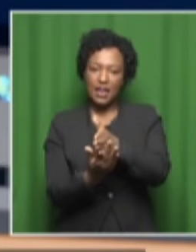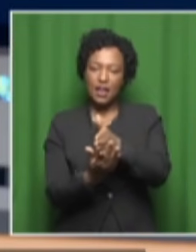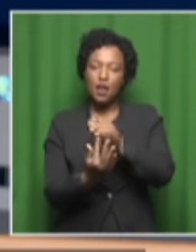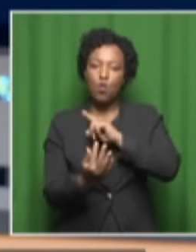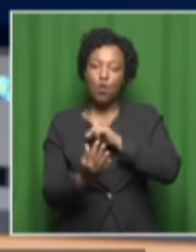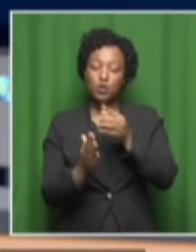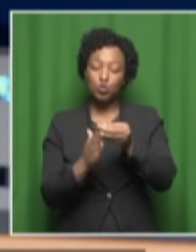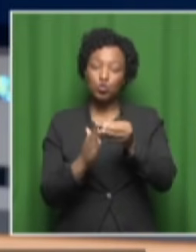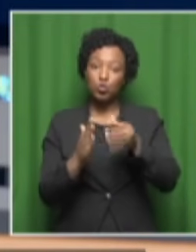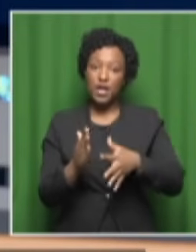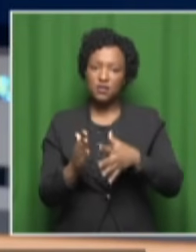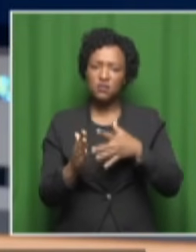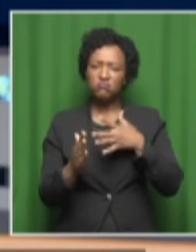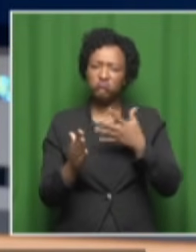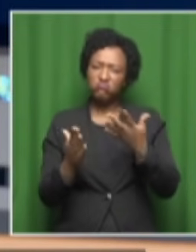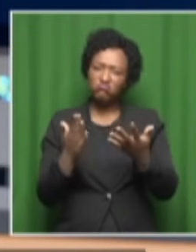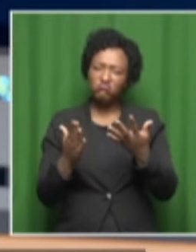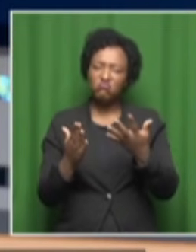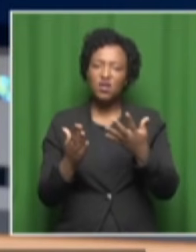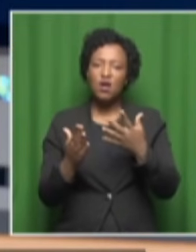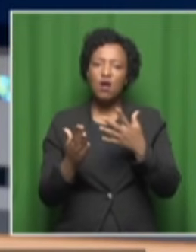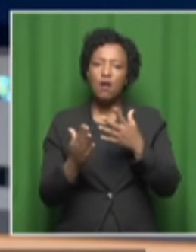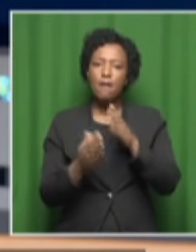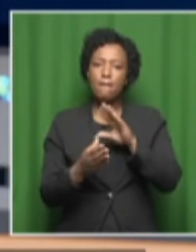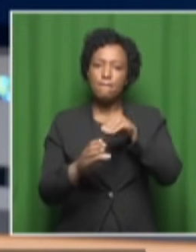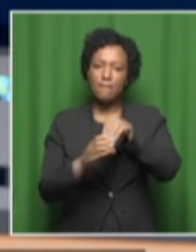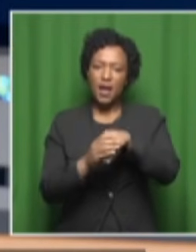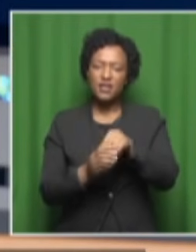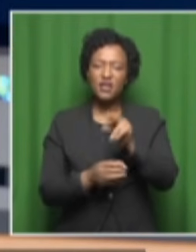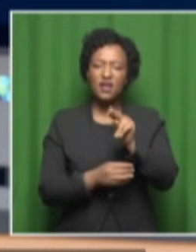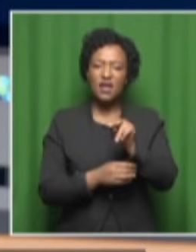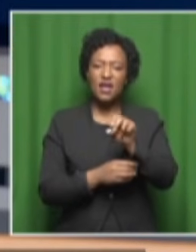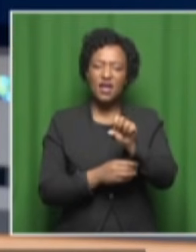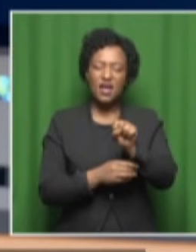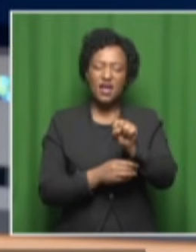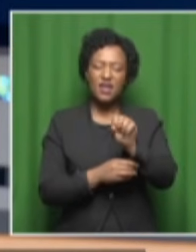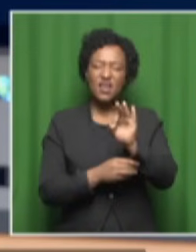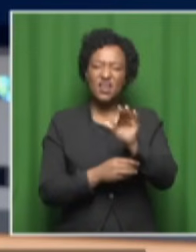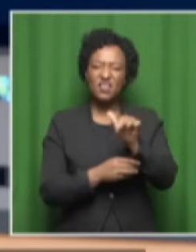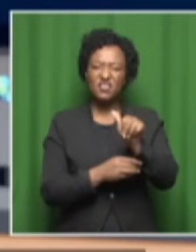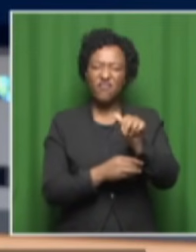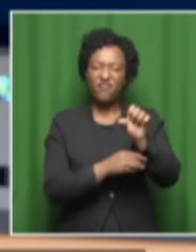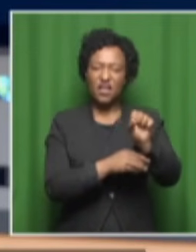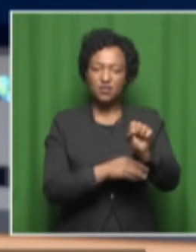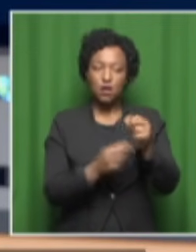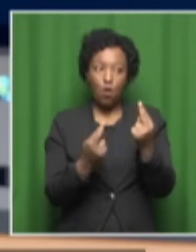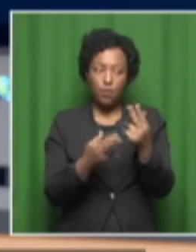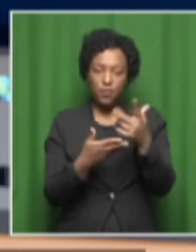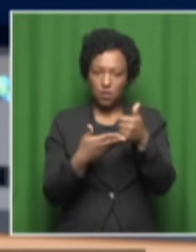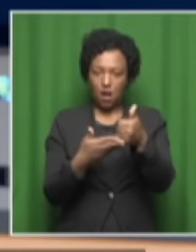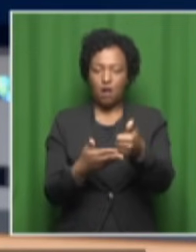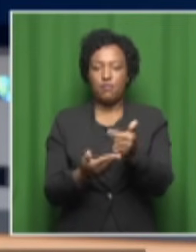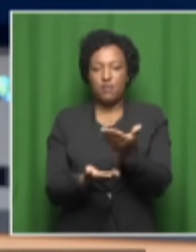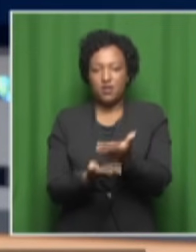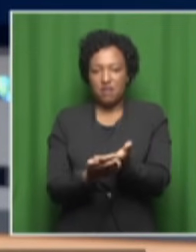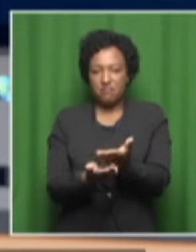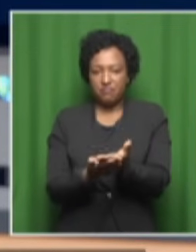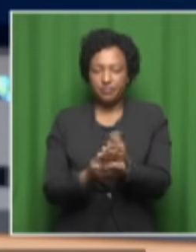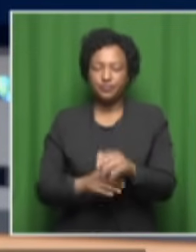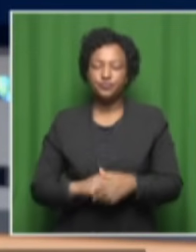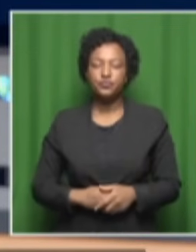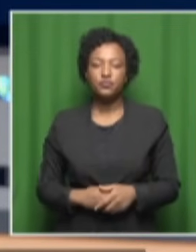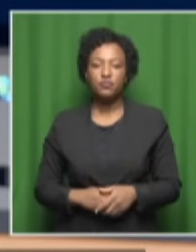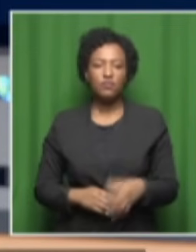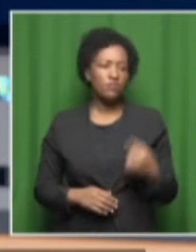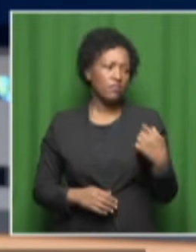that, of course, are part of that national student financial aid scheme that they're hoping to help. So when it was announced